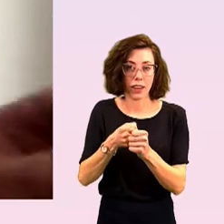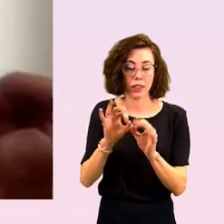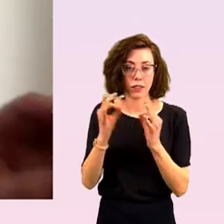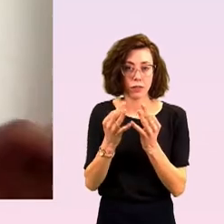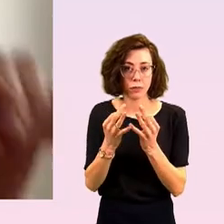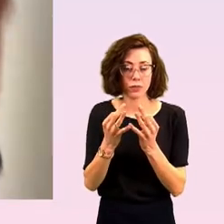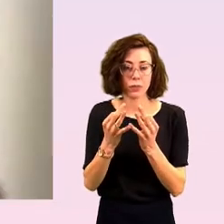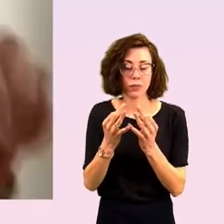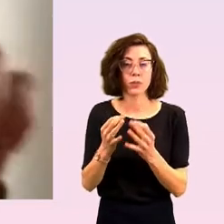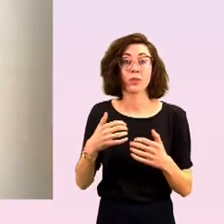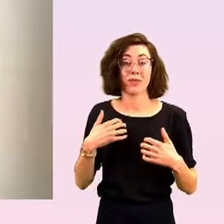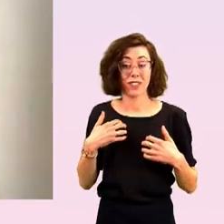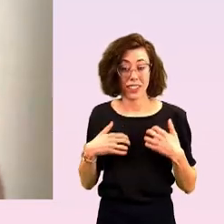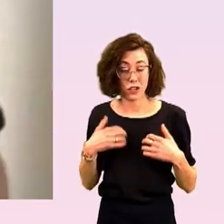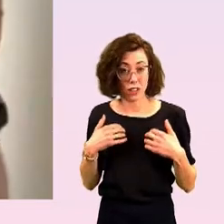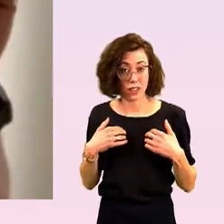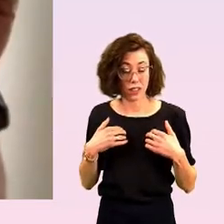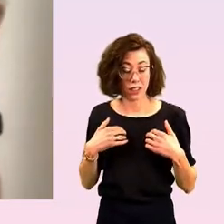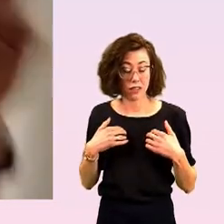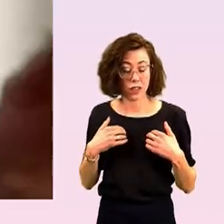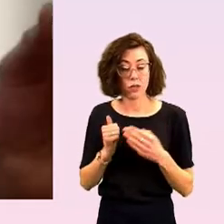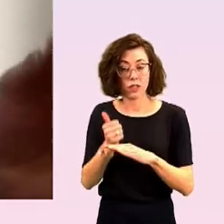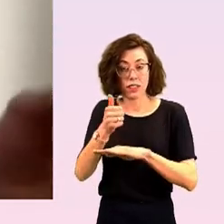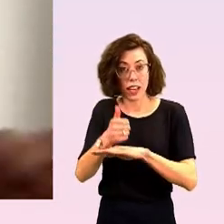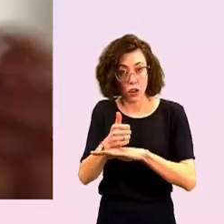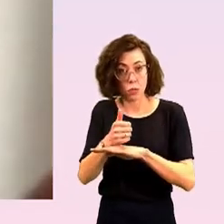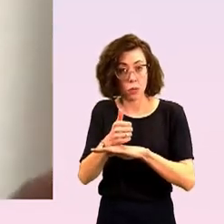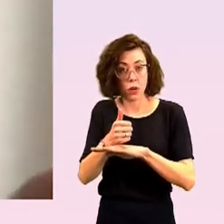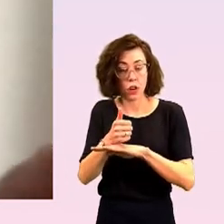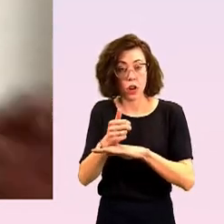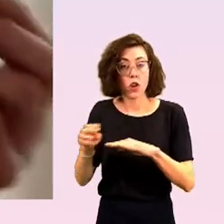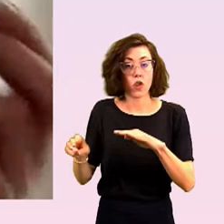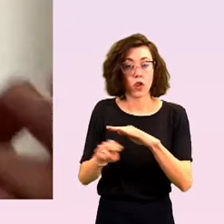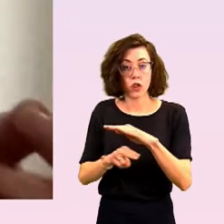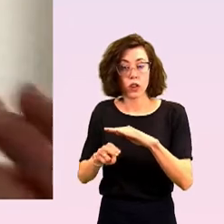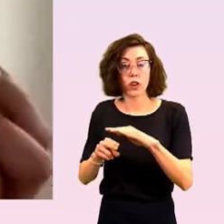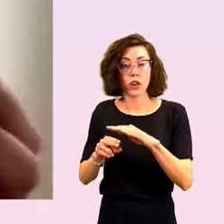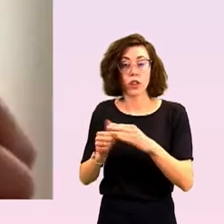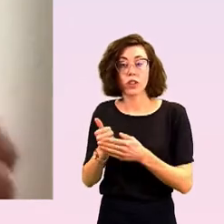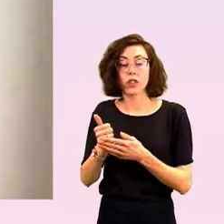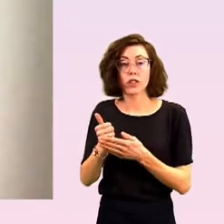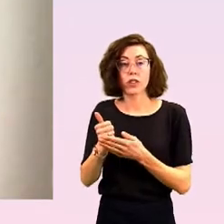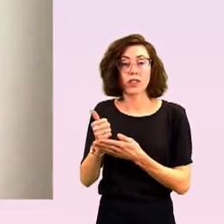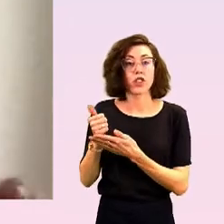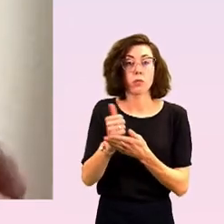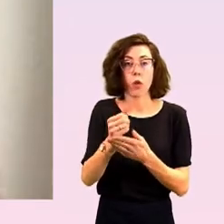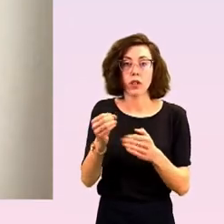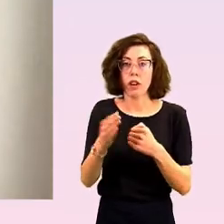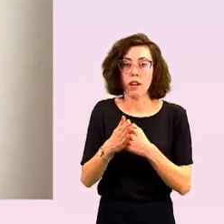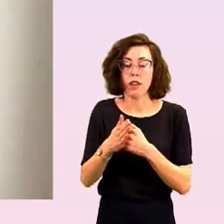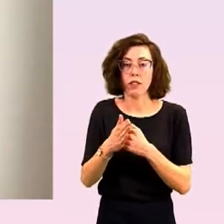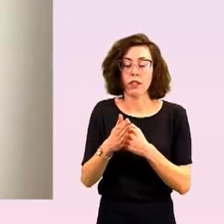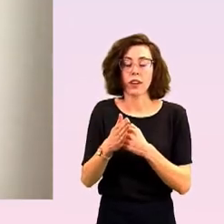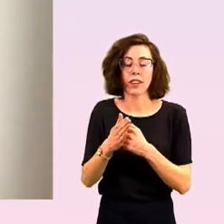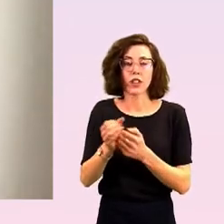were, interestingly enough, founded under the aegis and support of progressive student unions, which tells you something